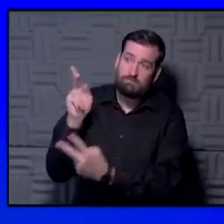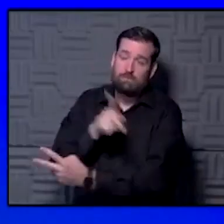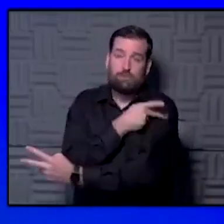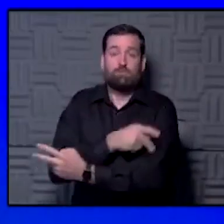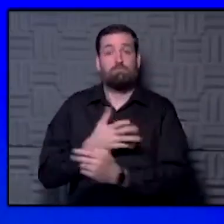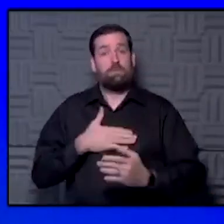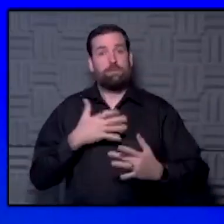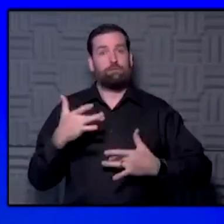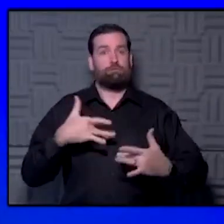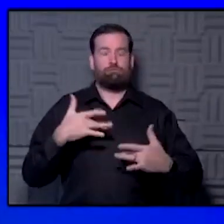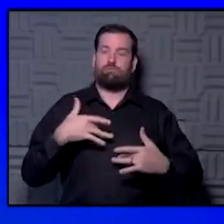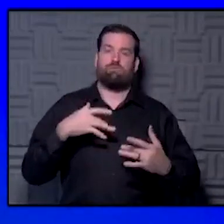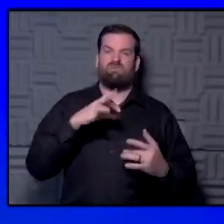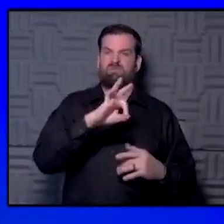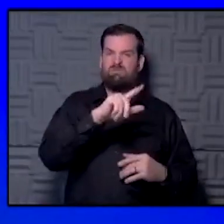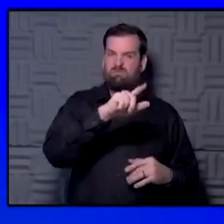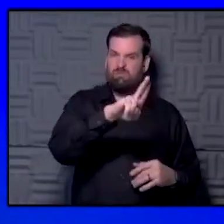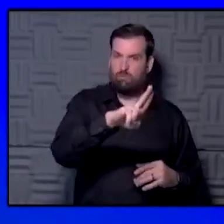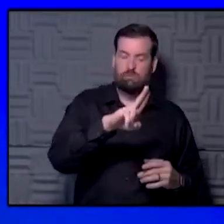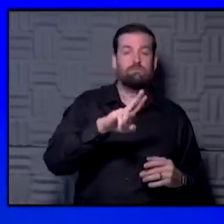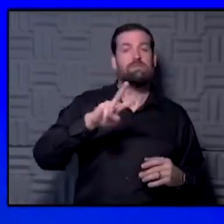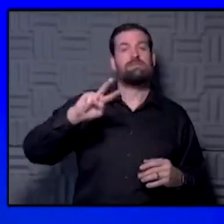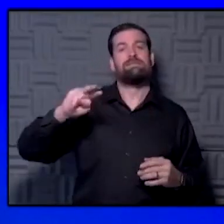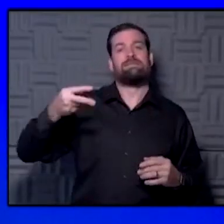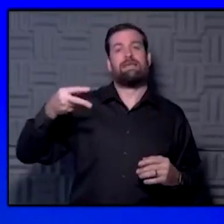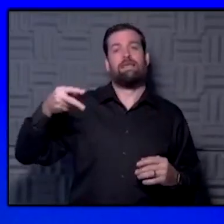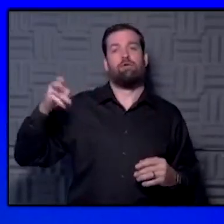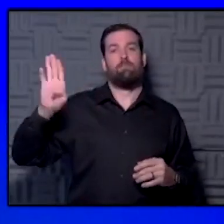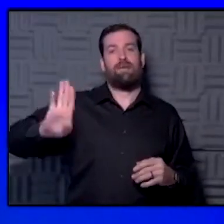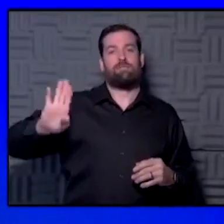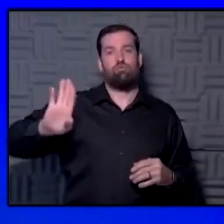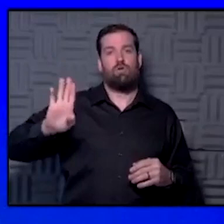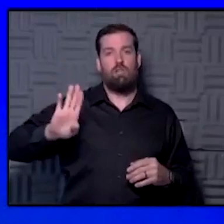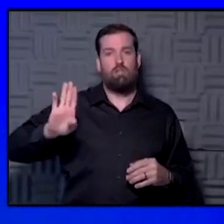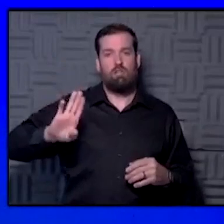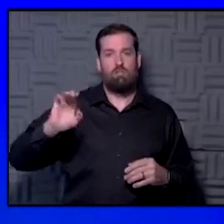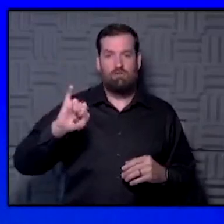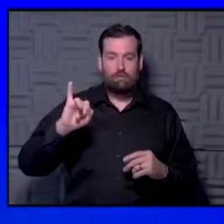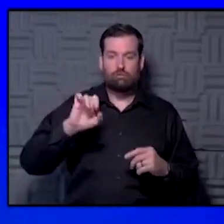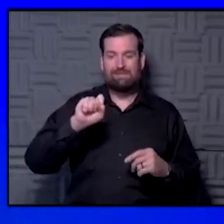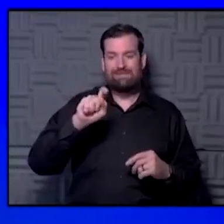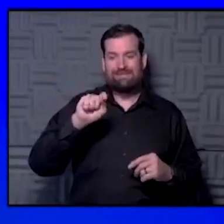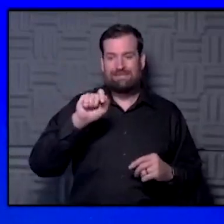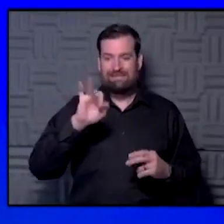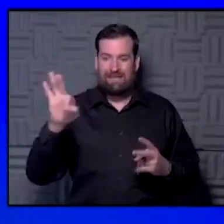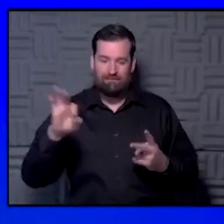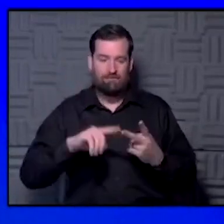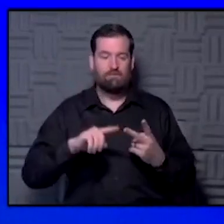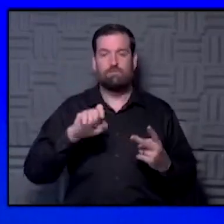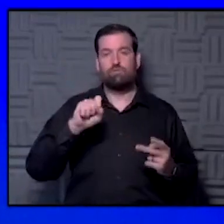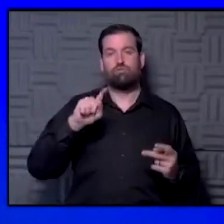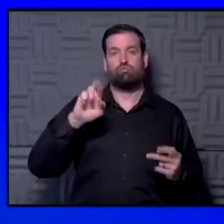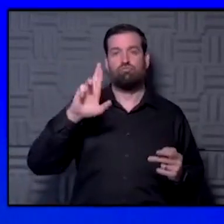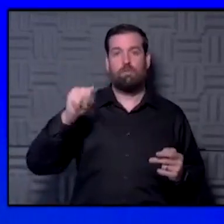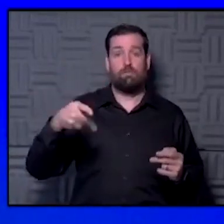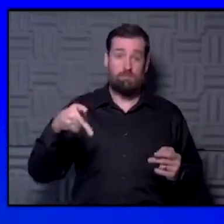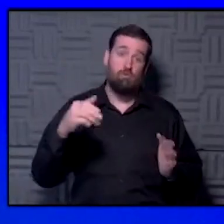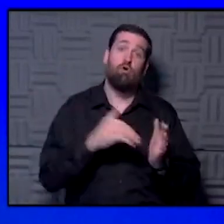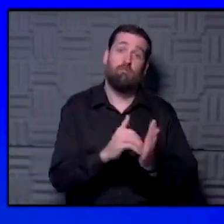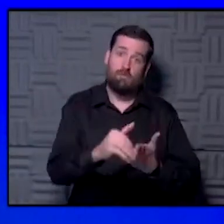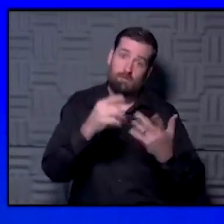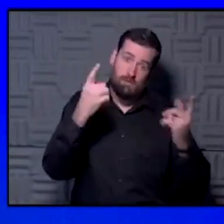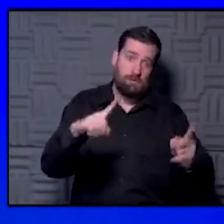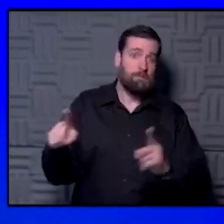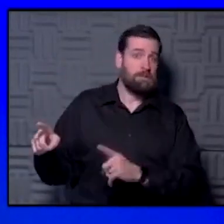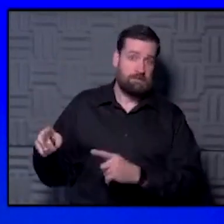real concern, especially with influenza, is the secondary bacterial infections from staph and strep that can occur fairly